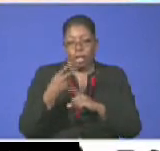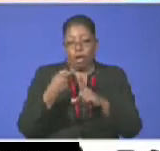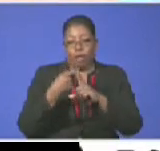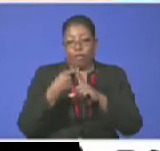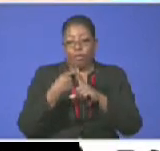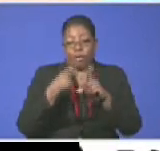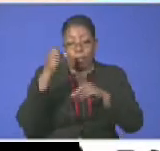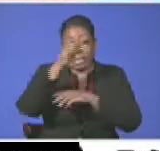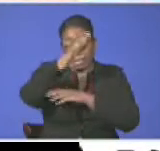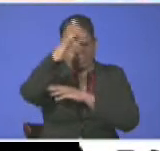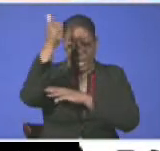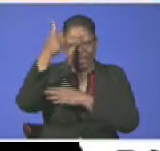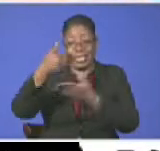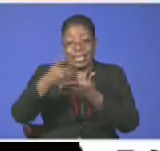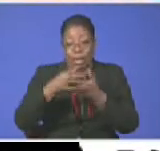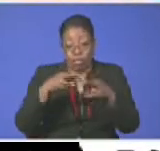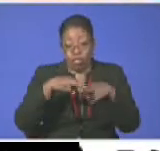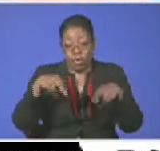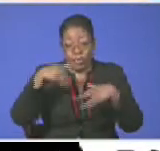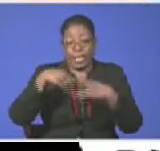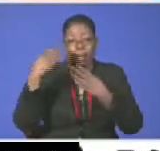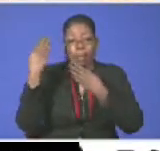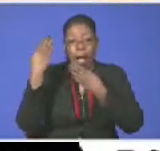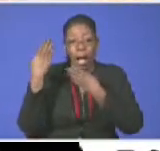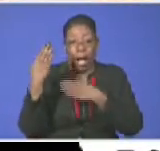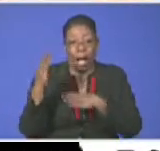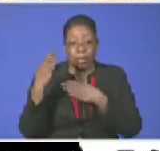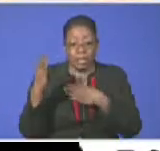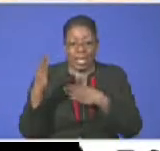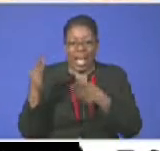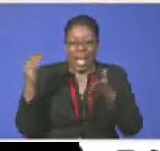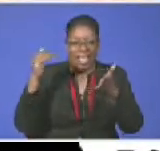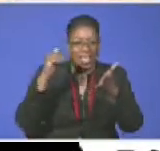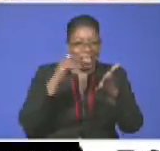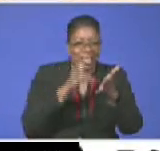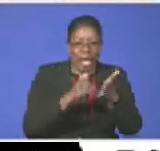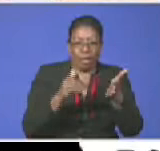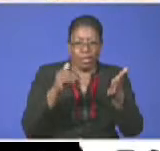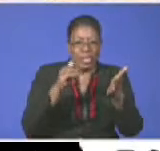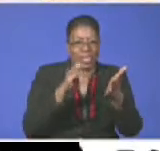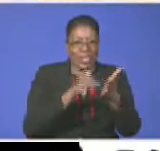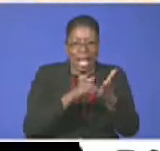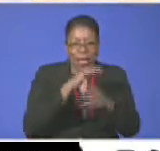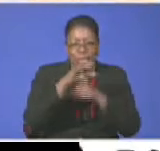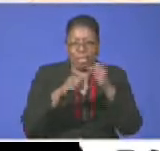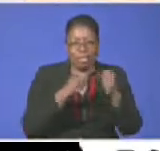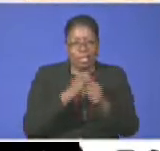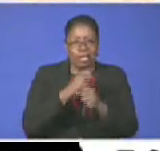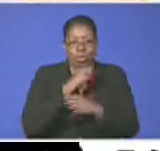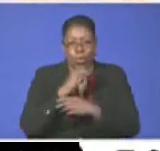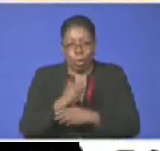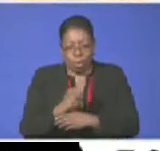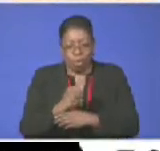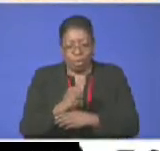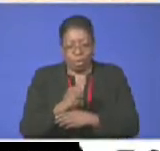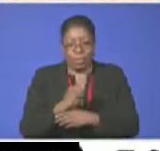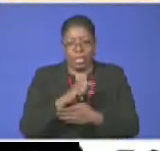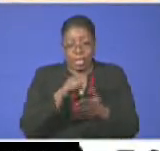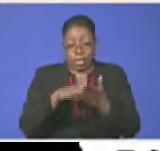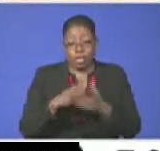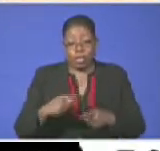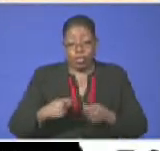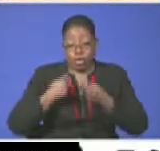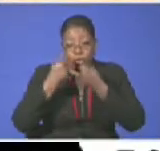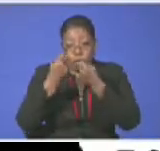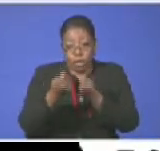and some of the reefs that we have in the Bahamas are tens of thousands of years old. So this really is contributing to